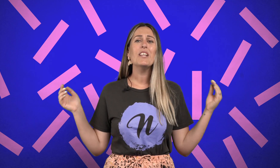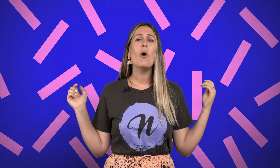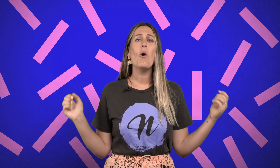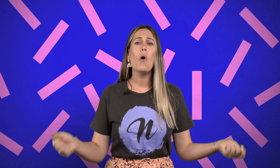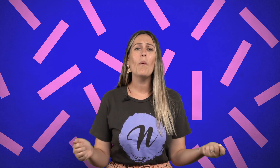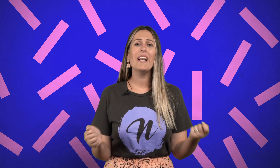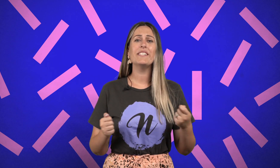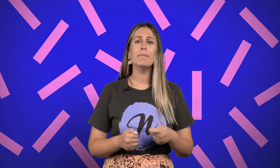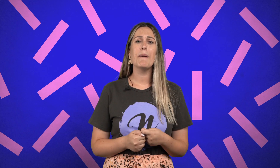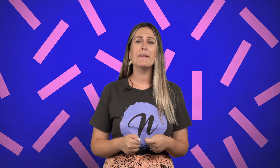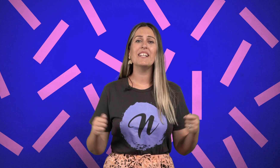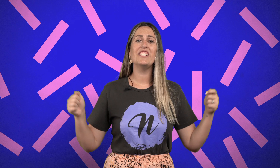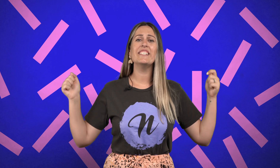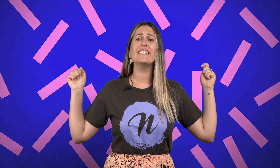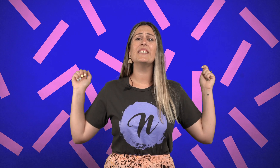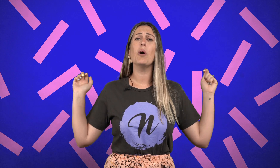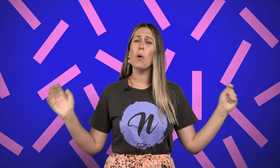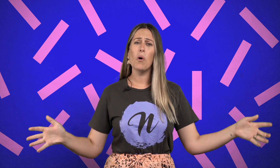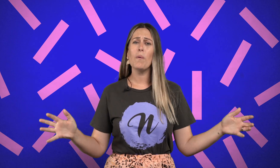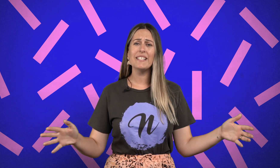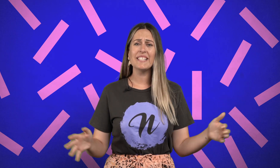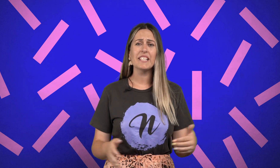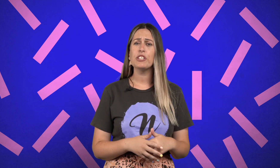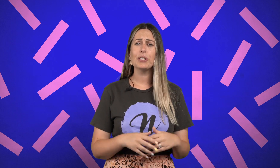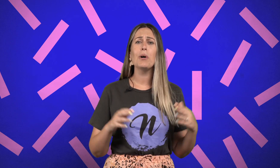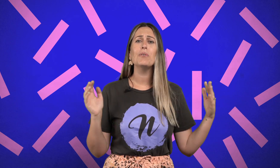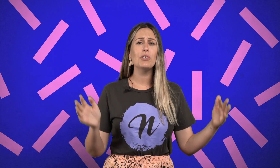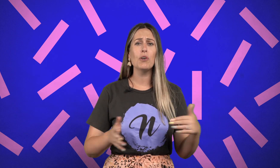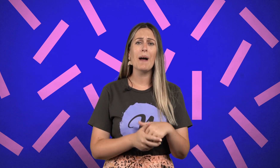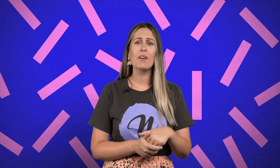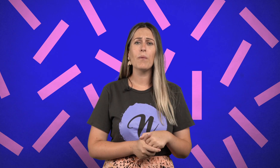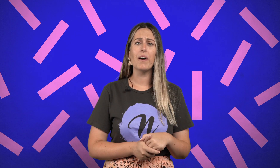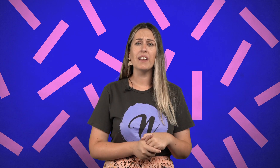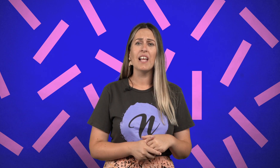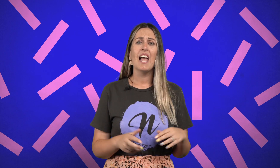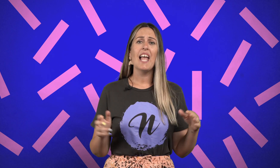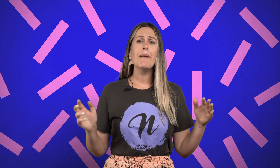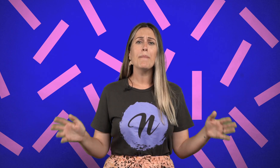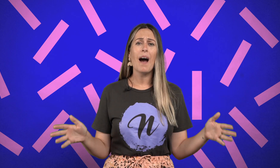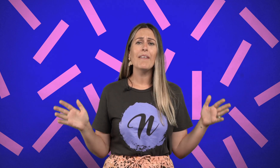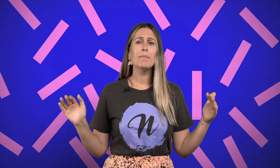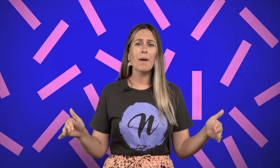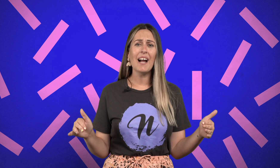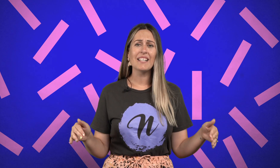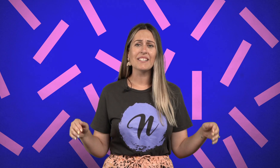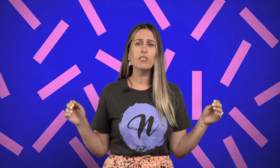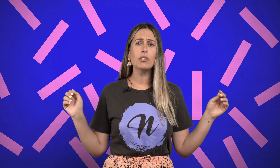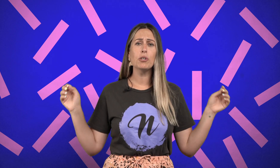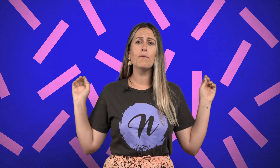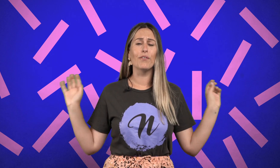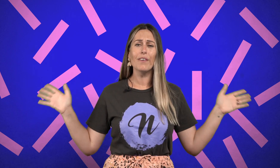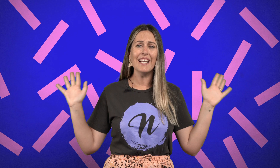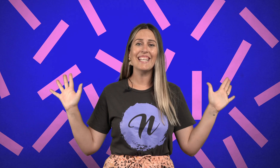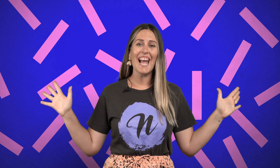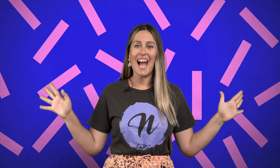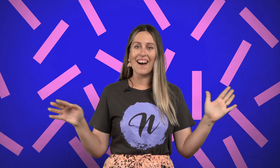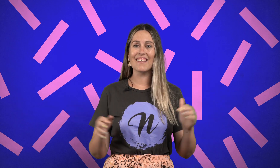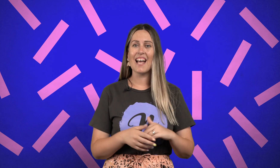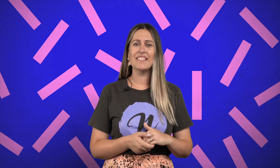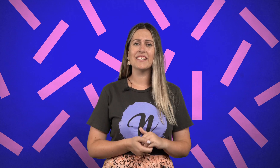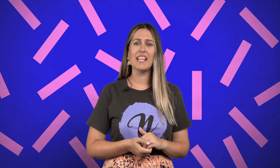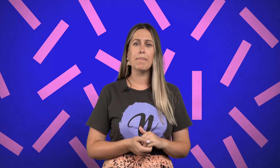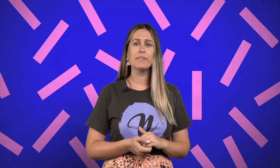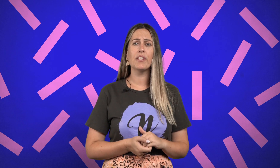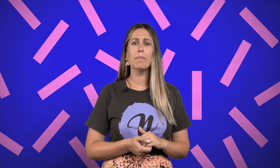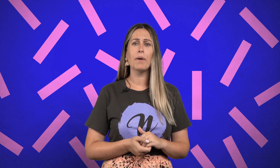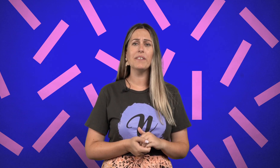If we can always remember that Jesus is always in control, no matter what, it might remind us not to freak out